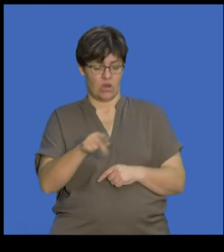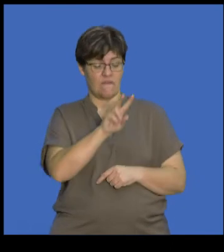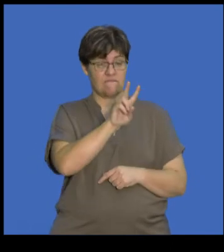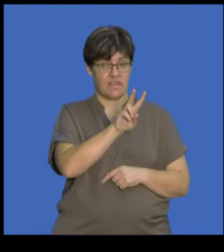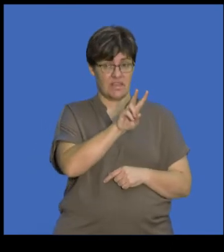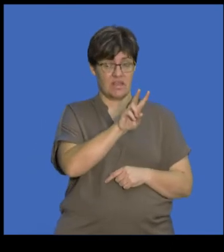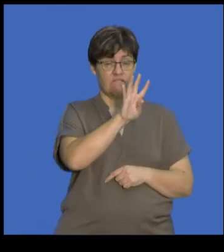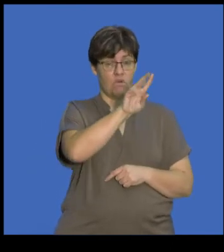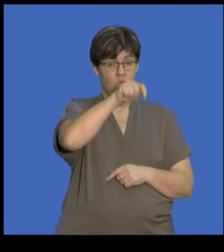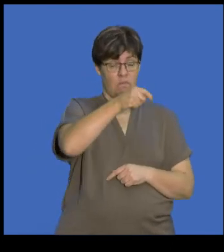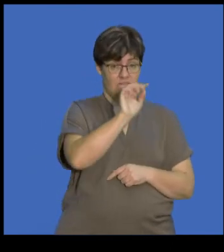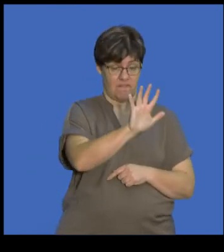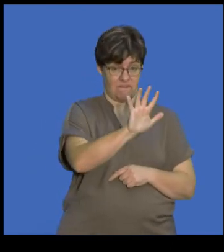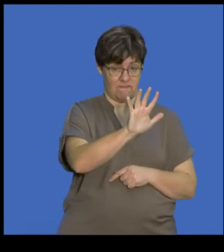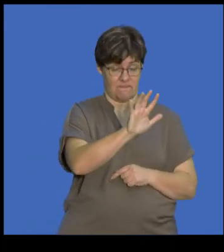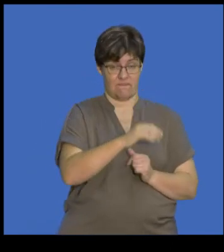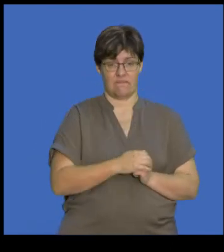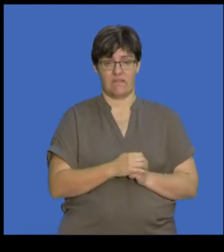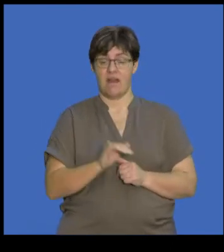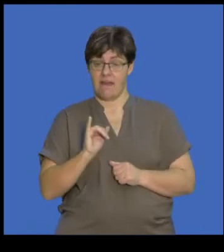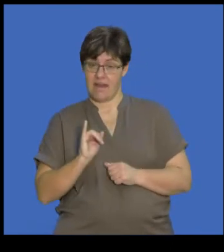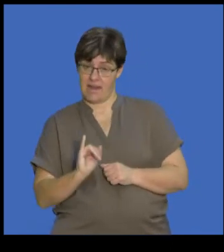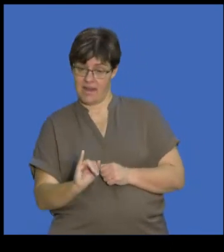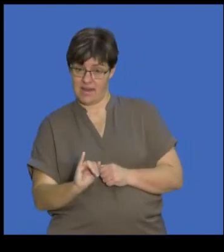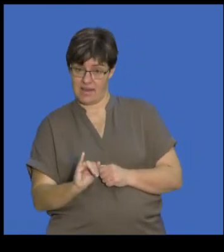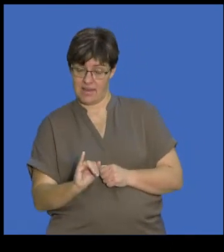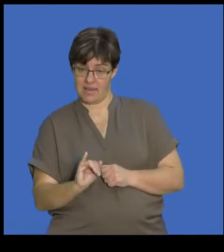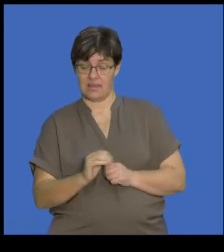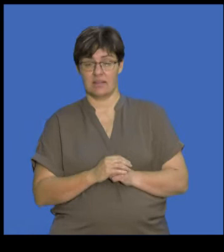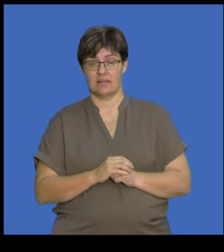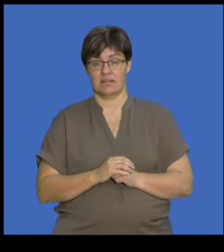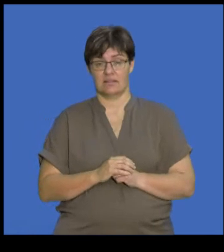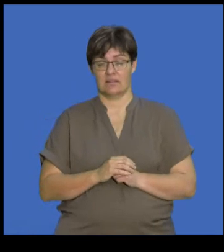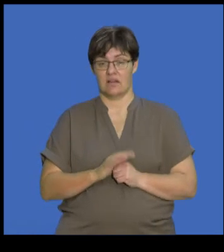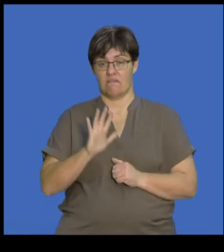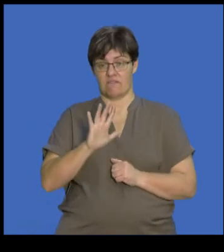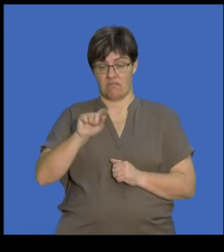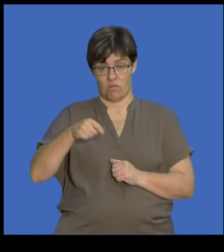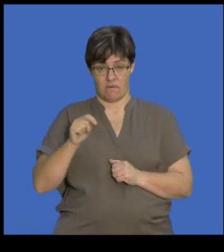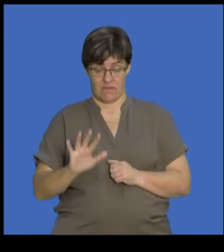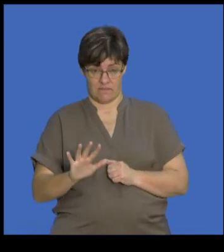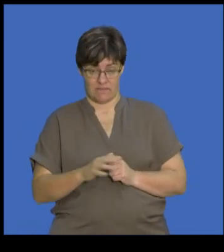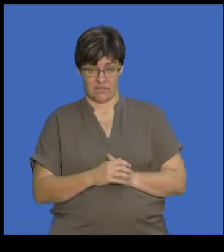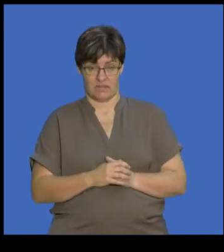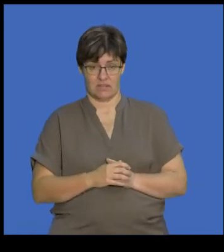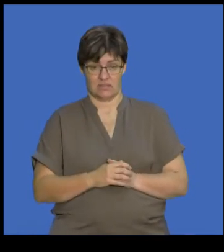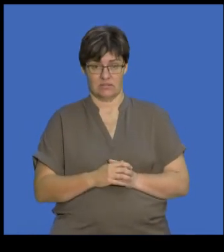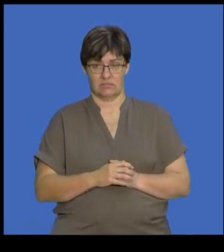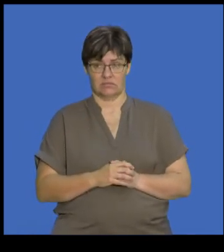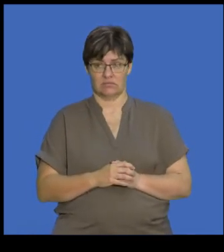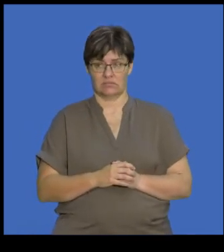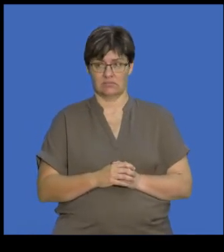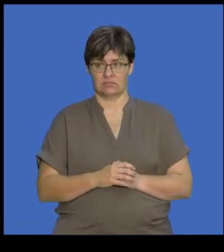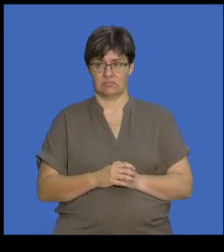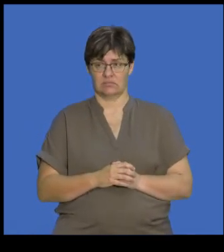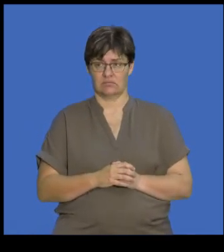4,5, okay? Is 4,5 divided by 5.5, okay? All right? We